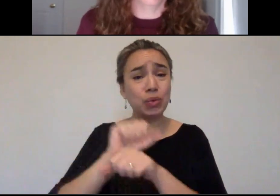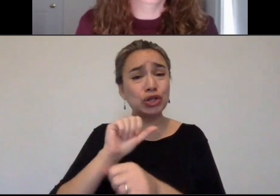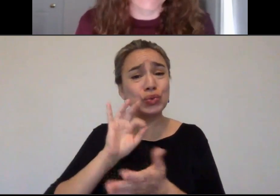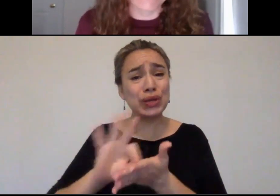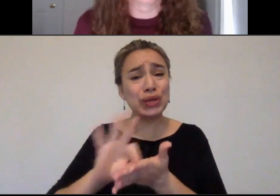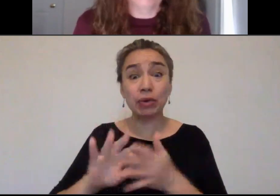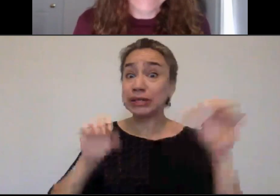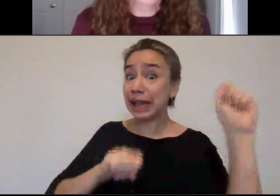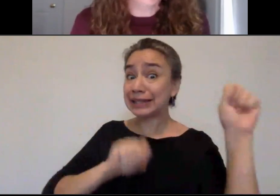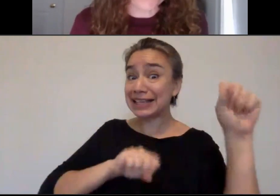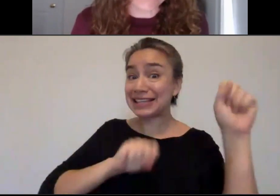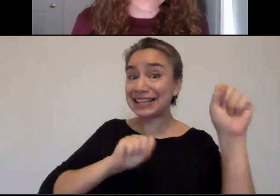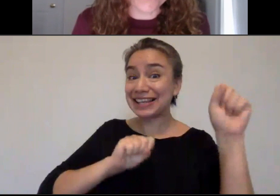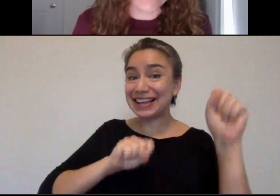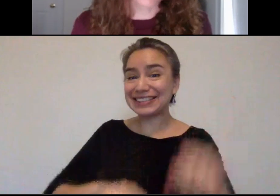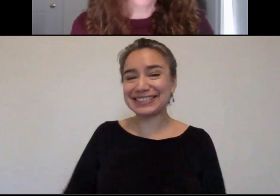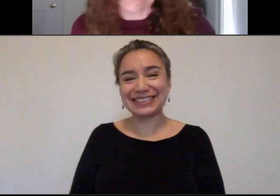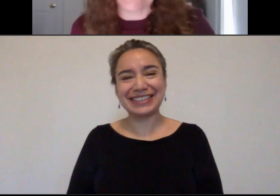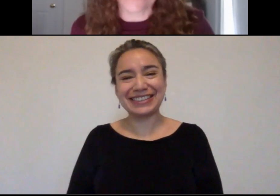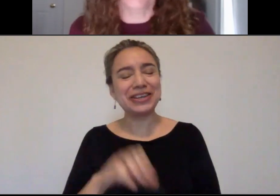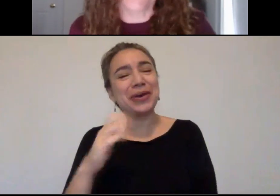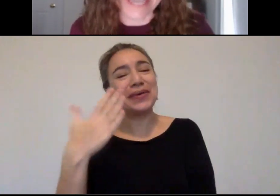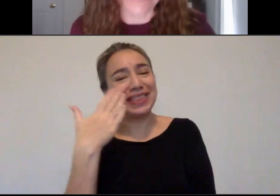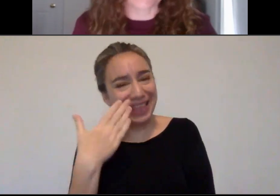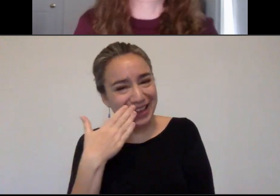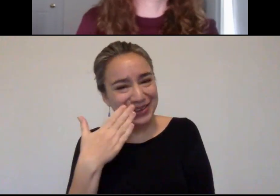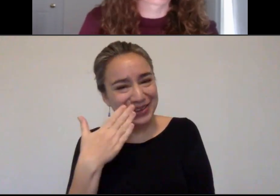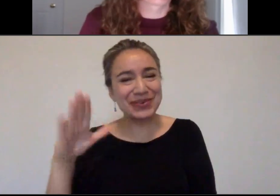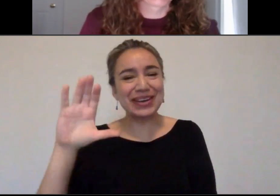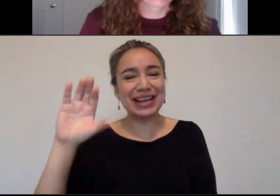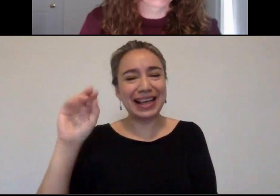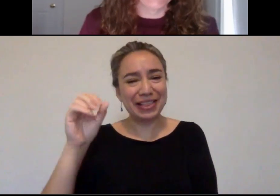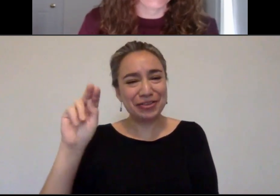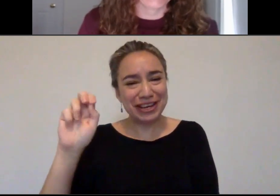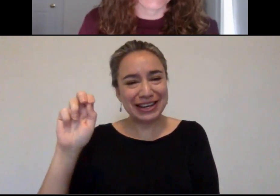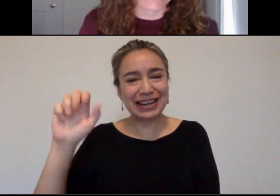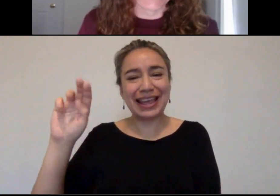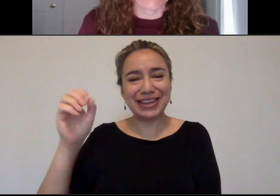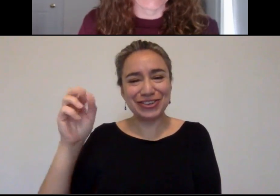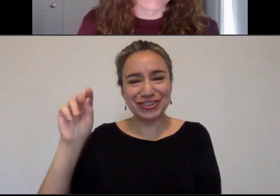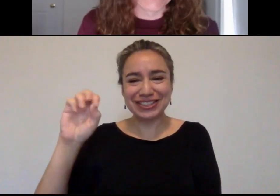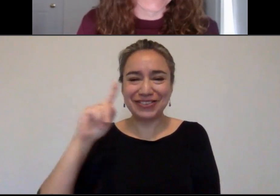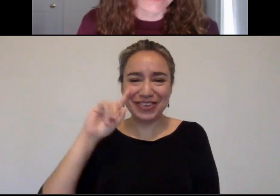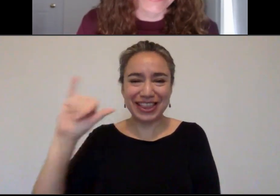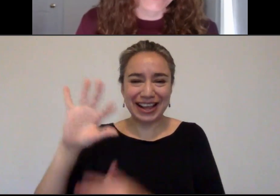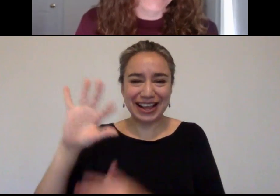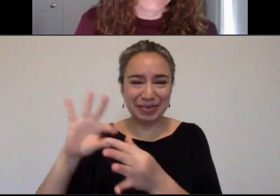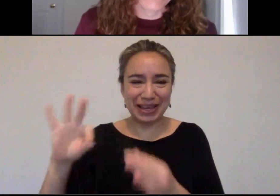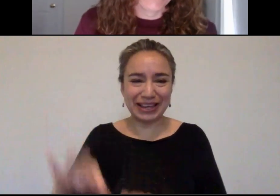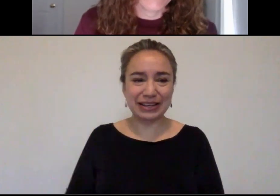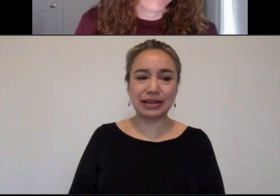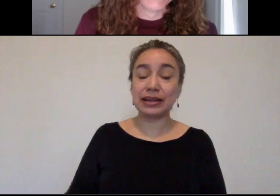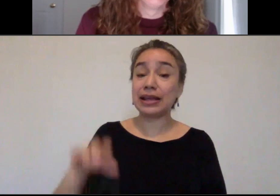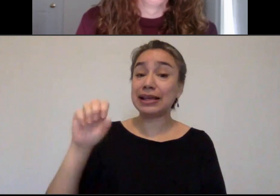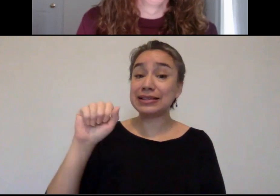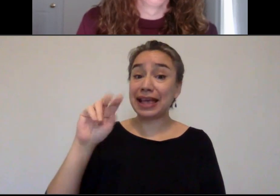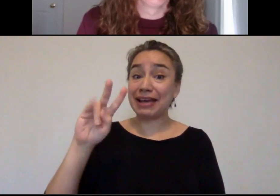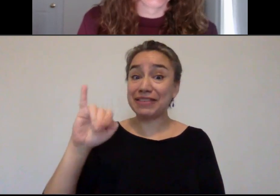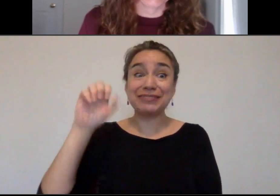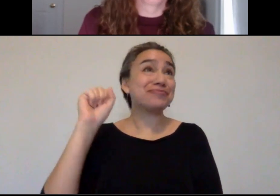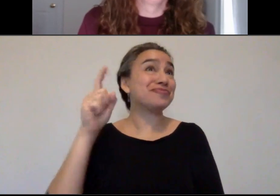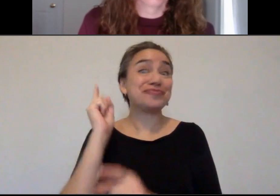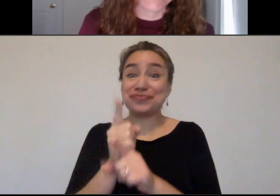Yes. So thank you, Catherine Anderson, for that comment. Yes. Right. The answer to the question is, I don't know. Yeah, like